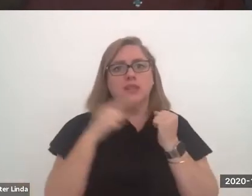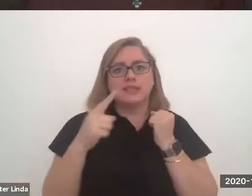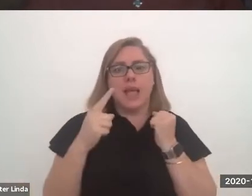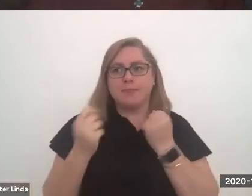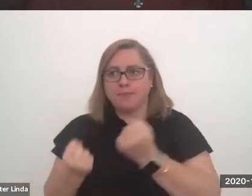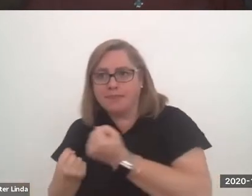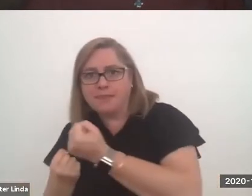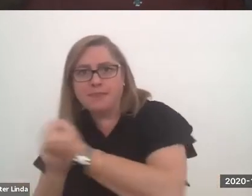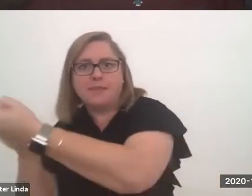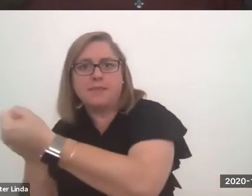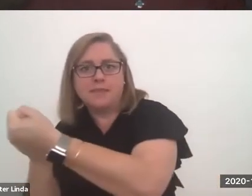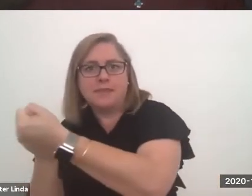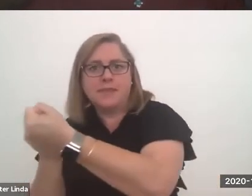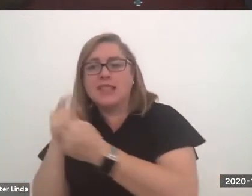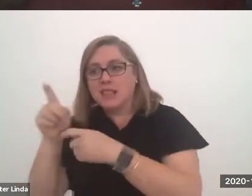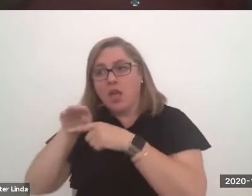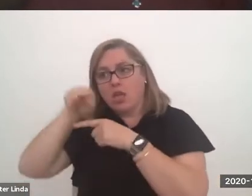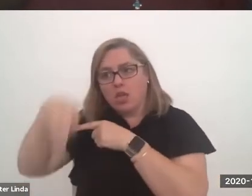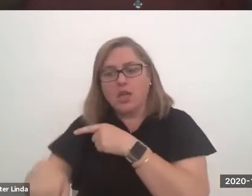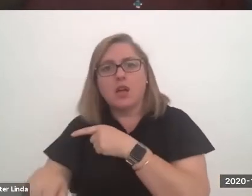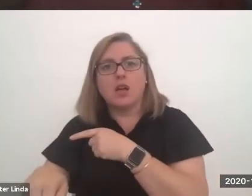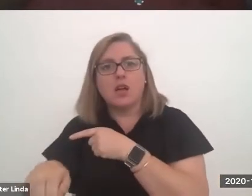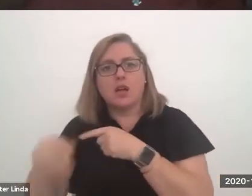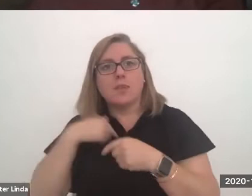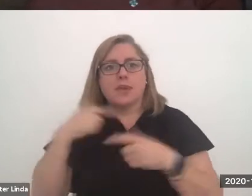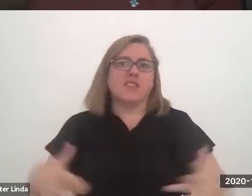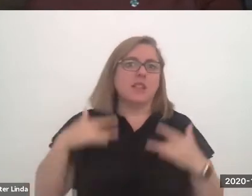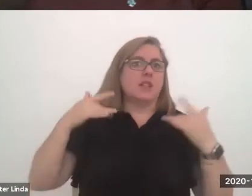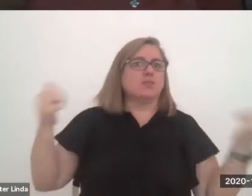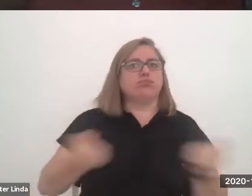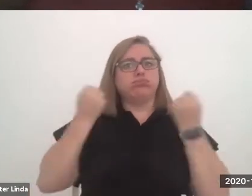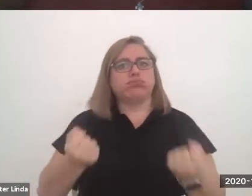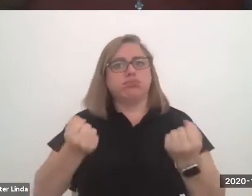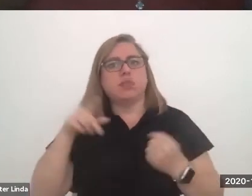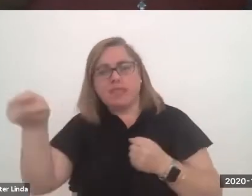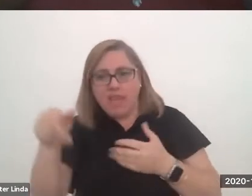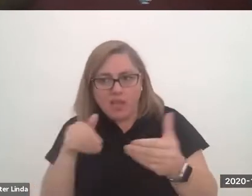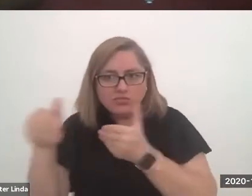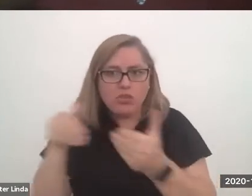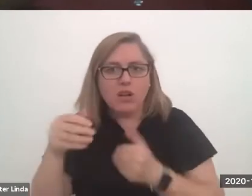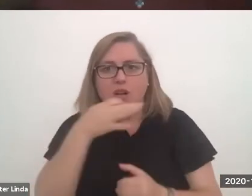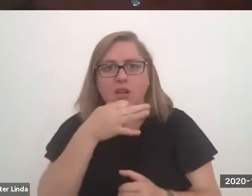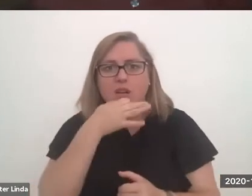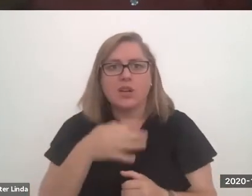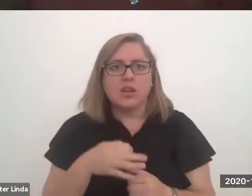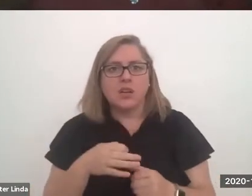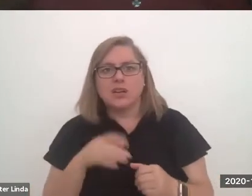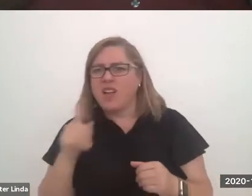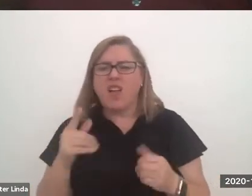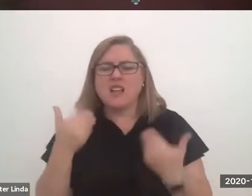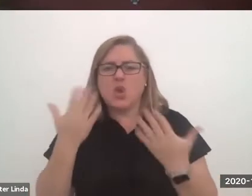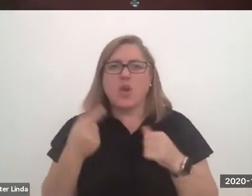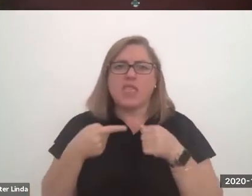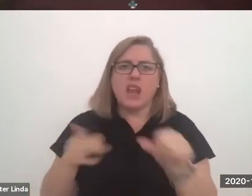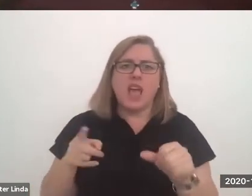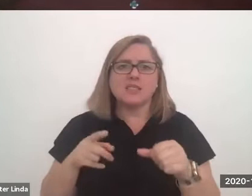been able to kind of help support them when I've been feeling strong and maybe they've been struggling. And I'm not sure if that answers your